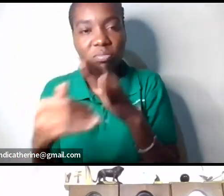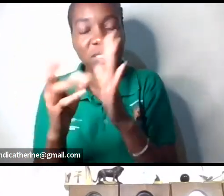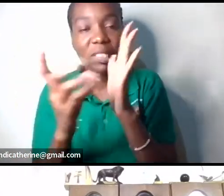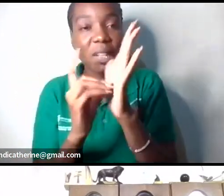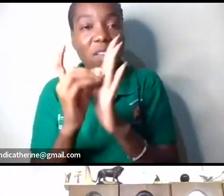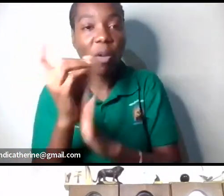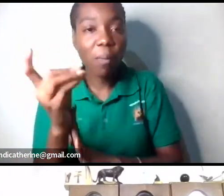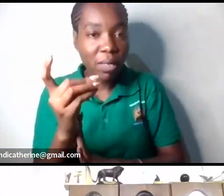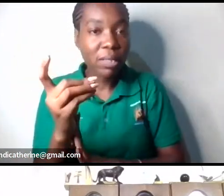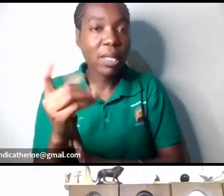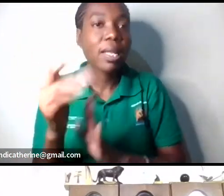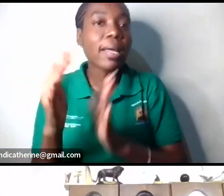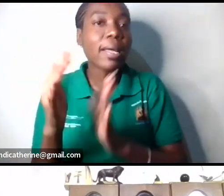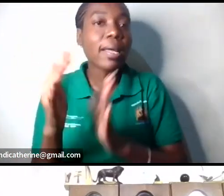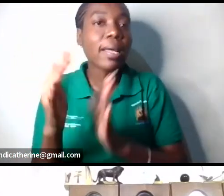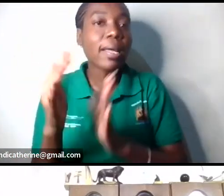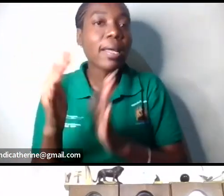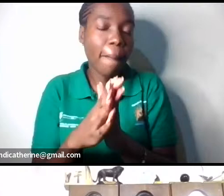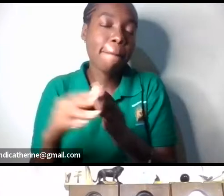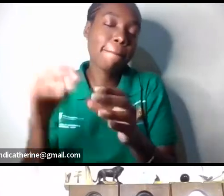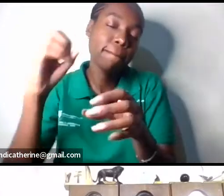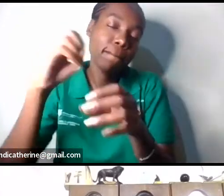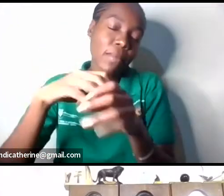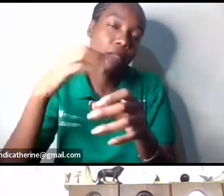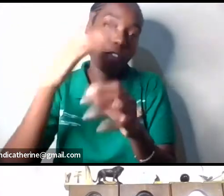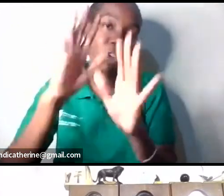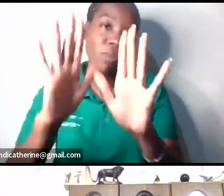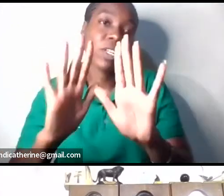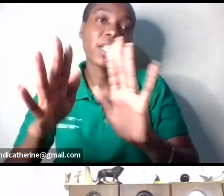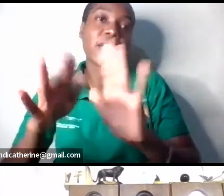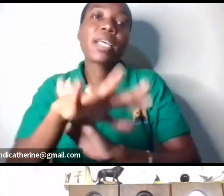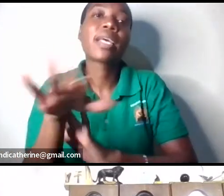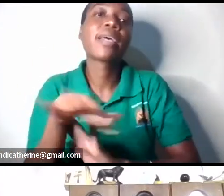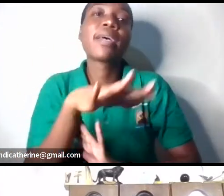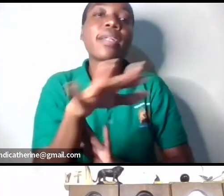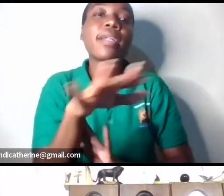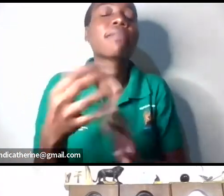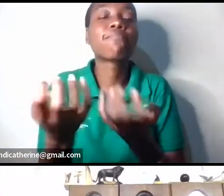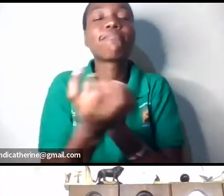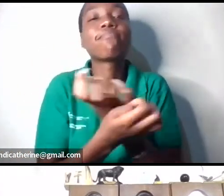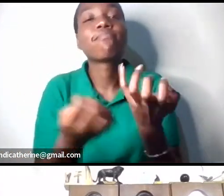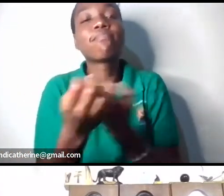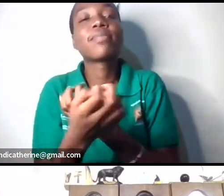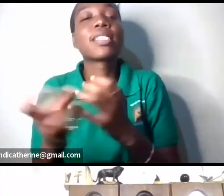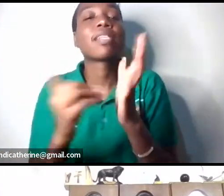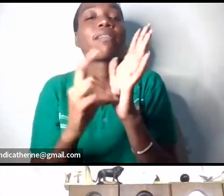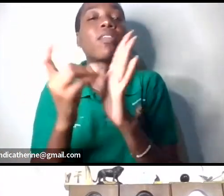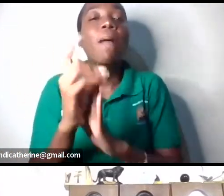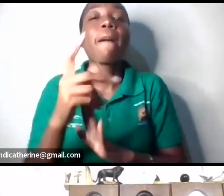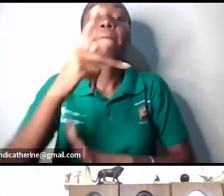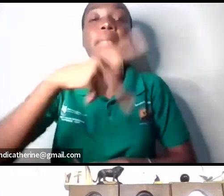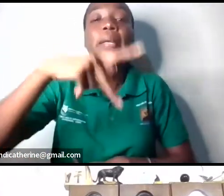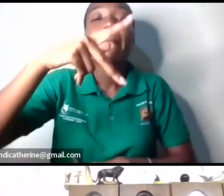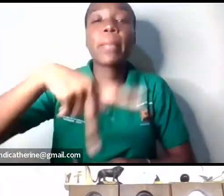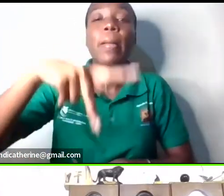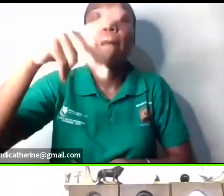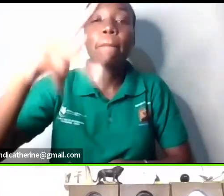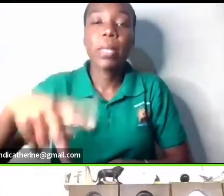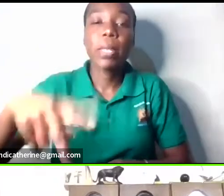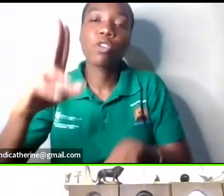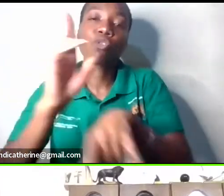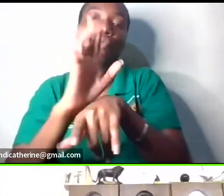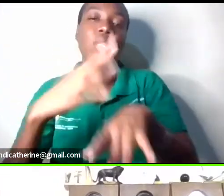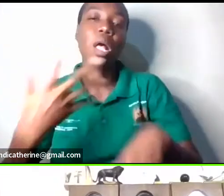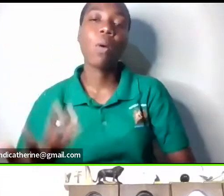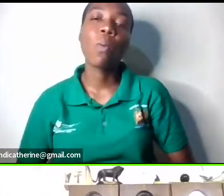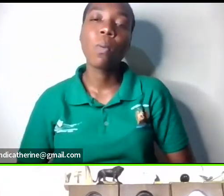investment in key sectors to drive sustainable economic development? How can we use PPP? You know,